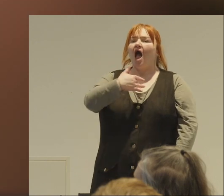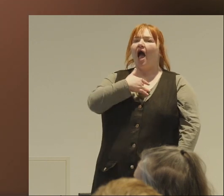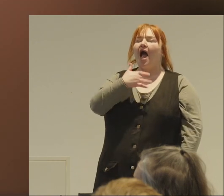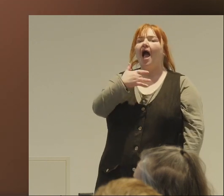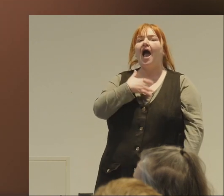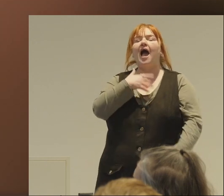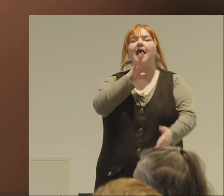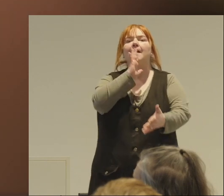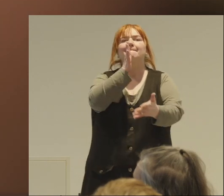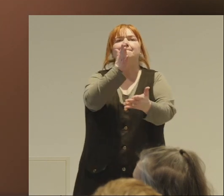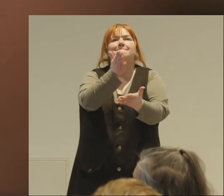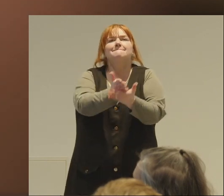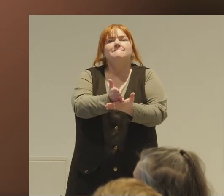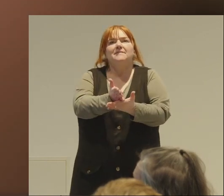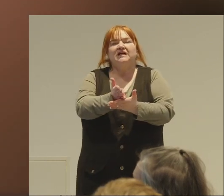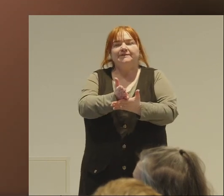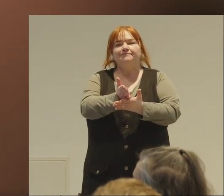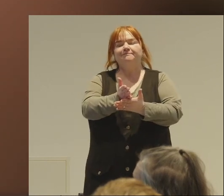quiet